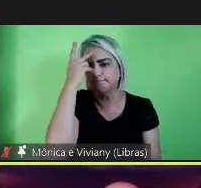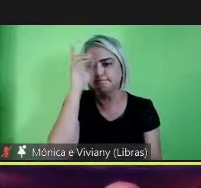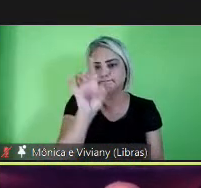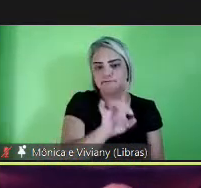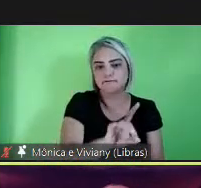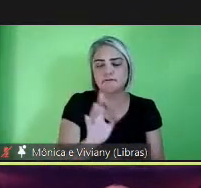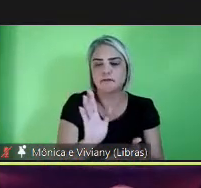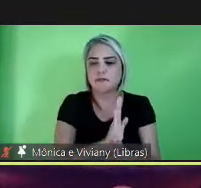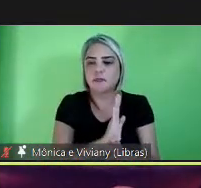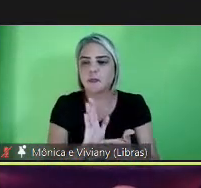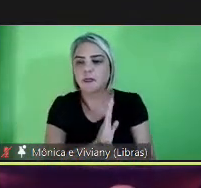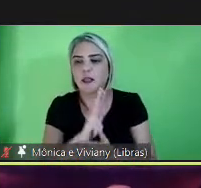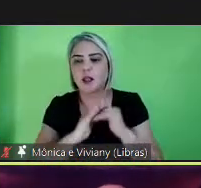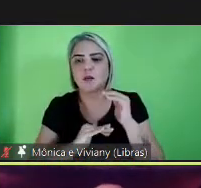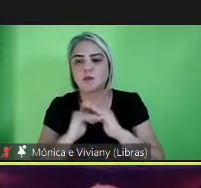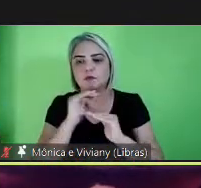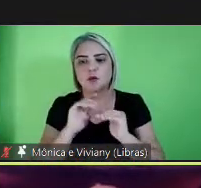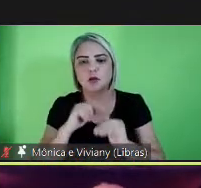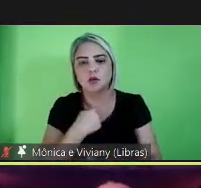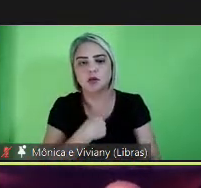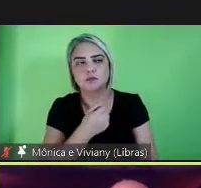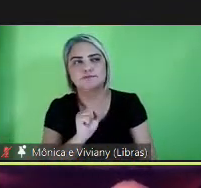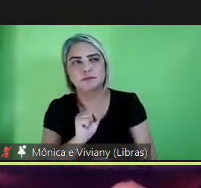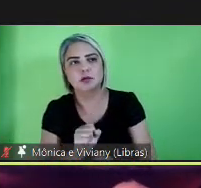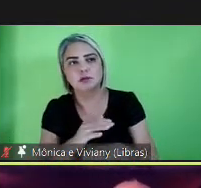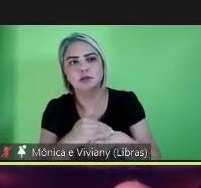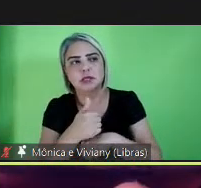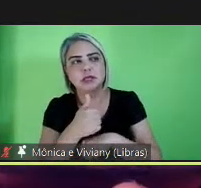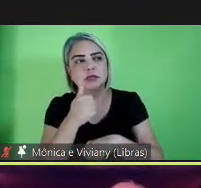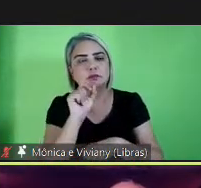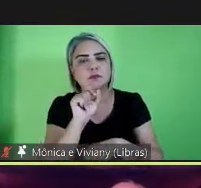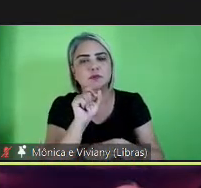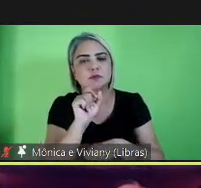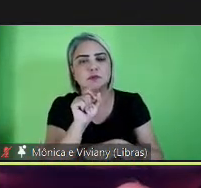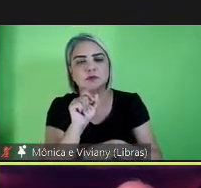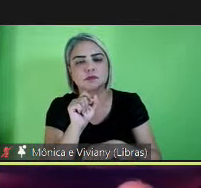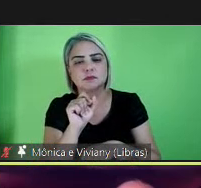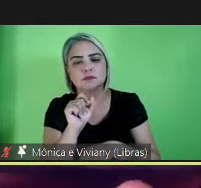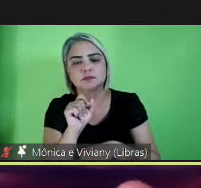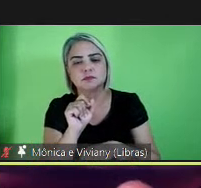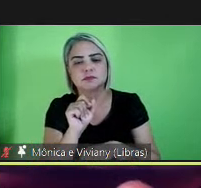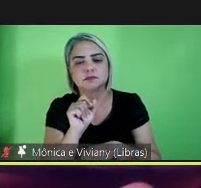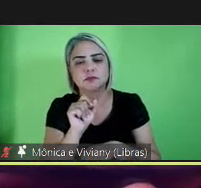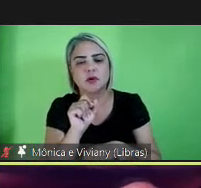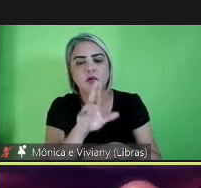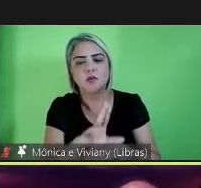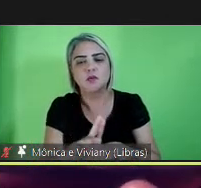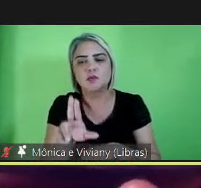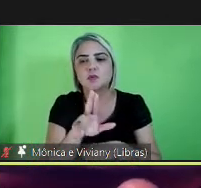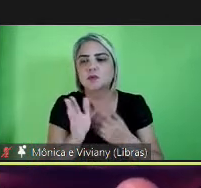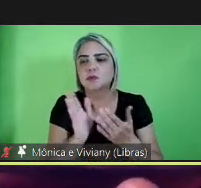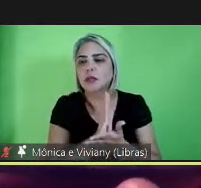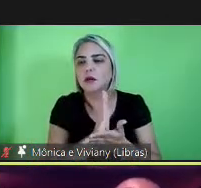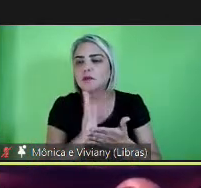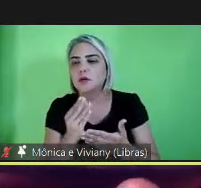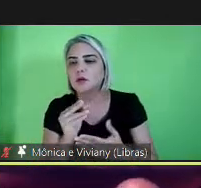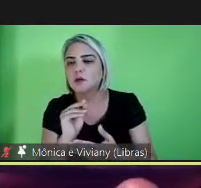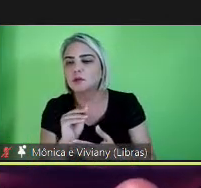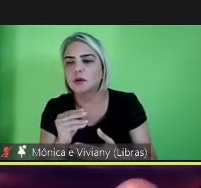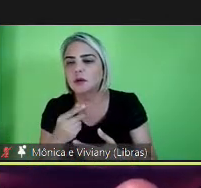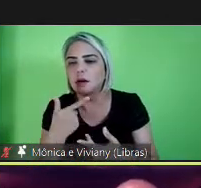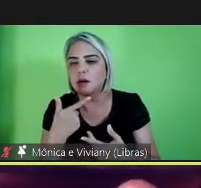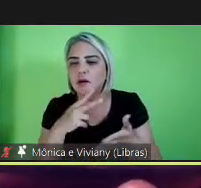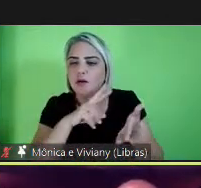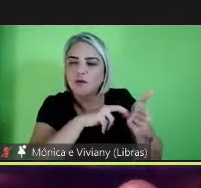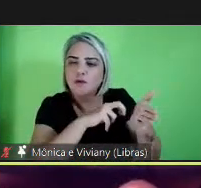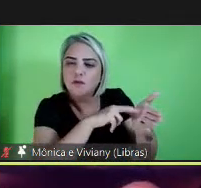the conversation away from. We need to meet the person, the individual, at the point that they understand what